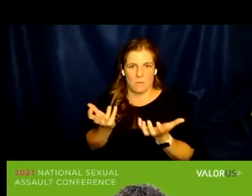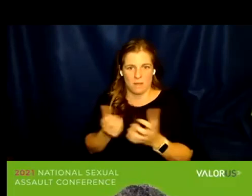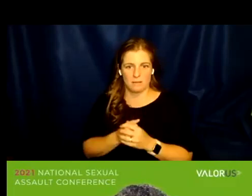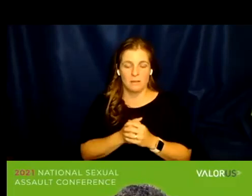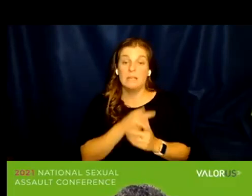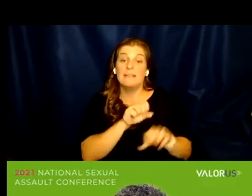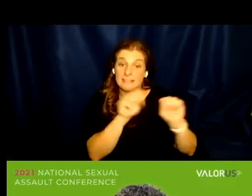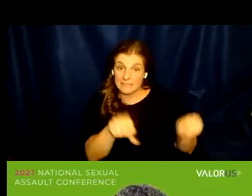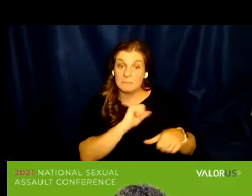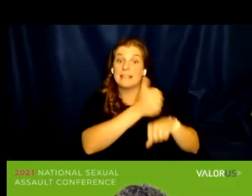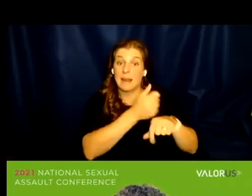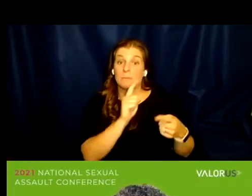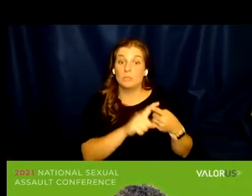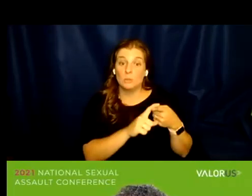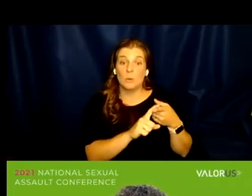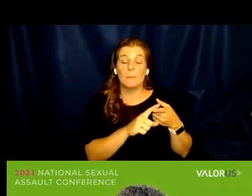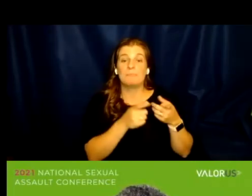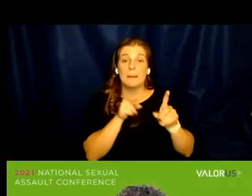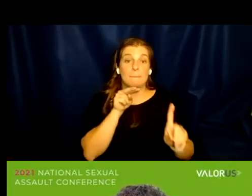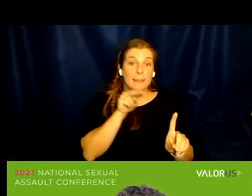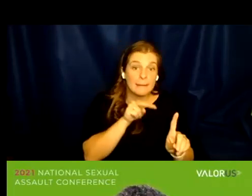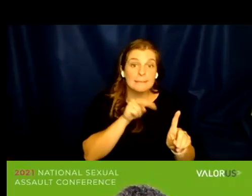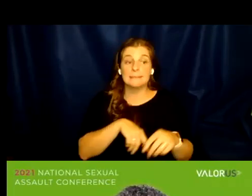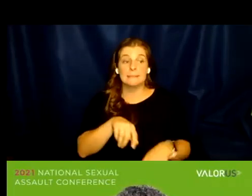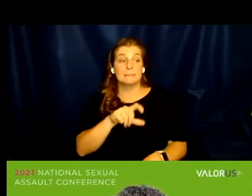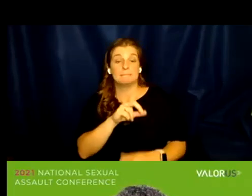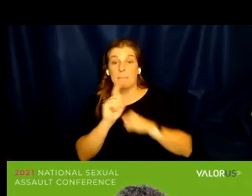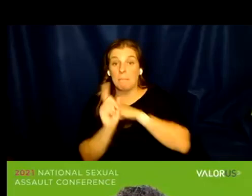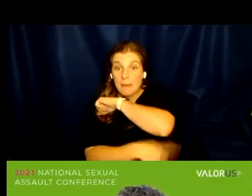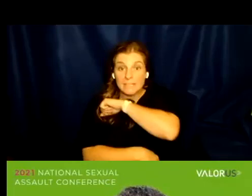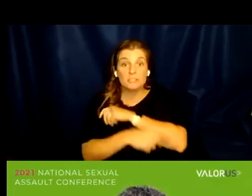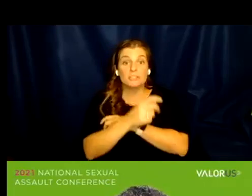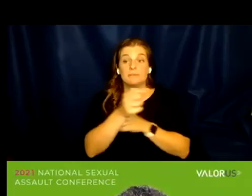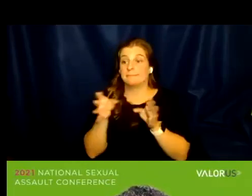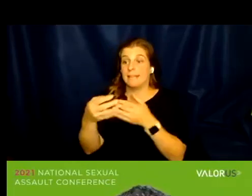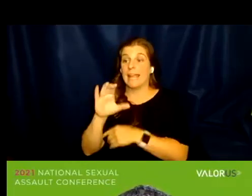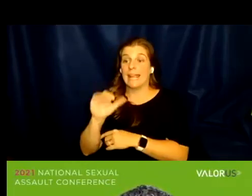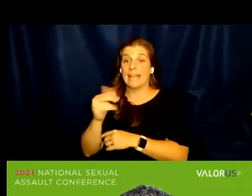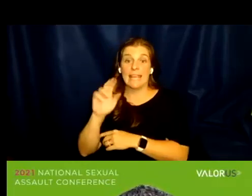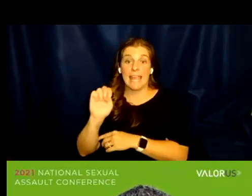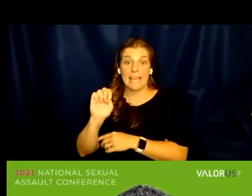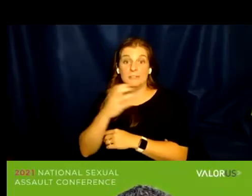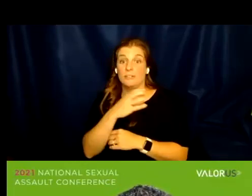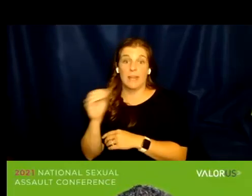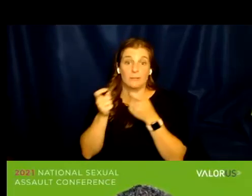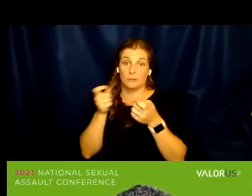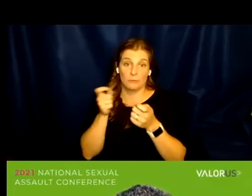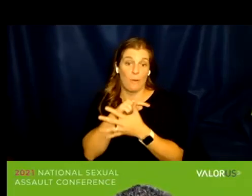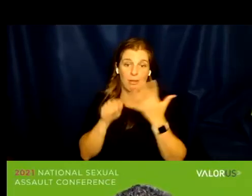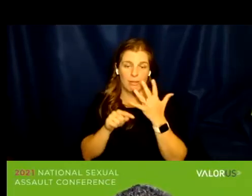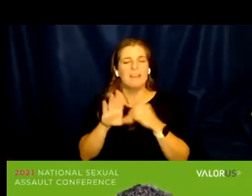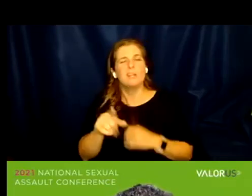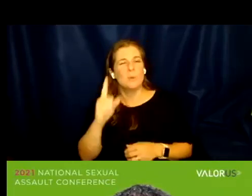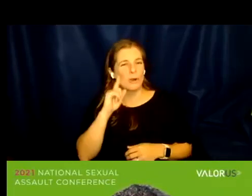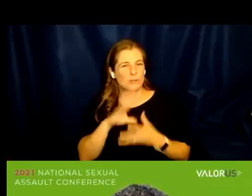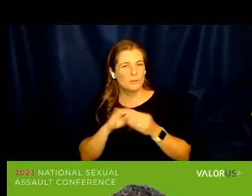police, punish, cage, and control the survivors who aren't able to access it now. So you all heard the story yesterday